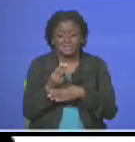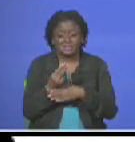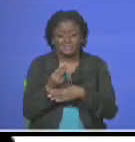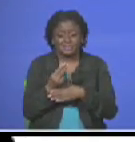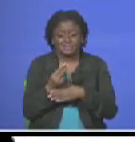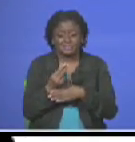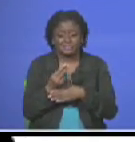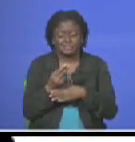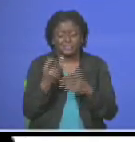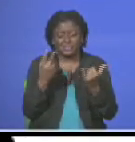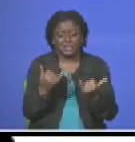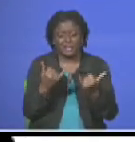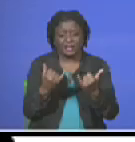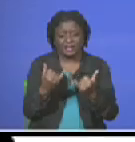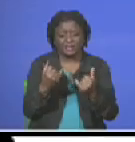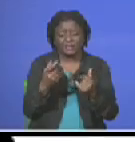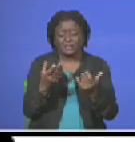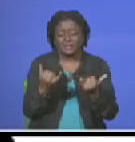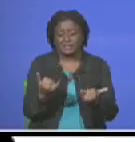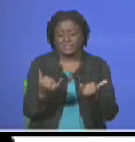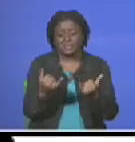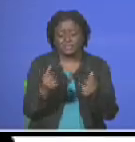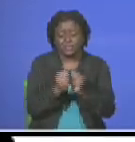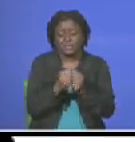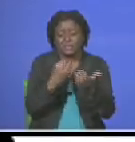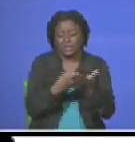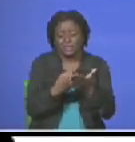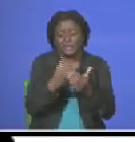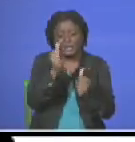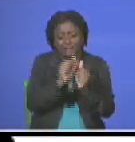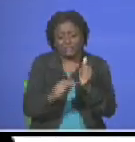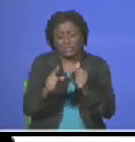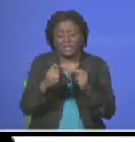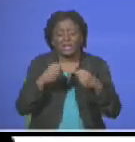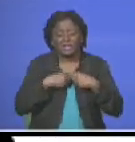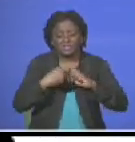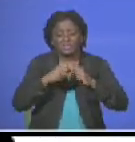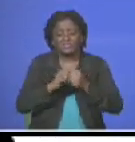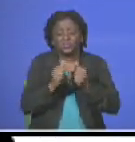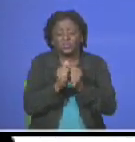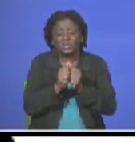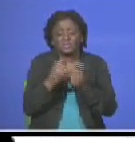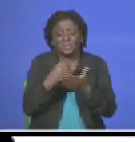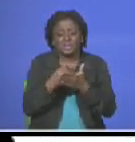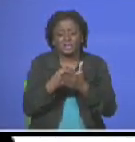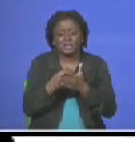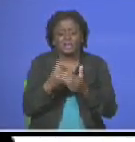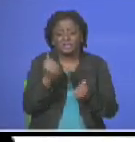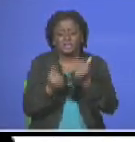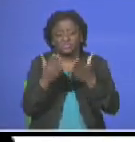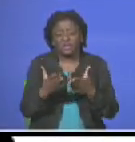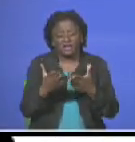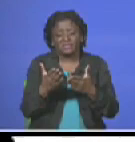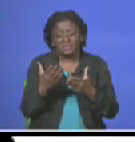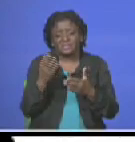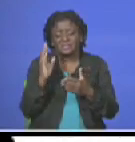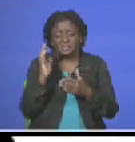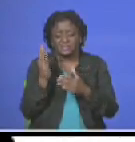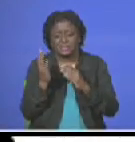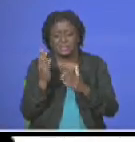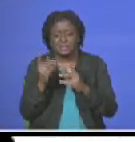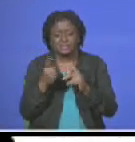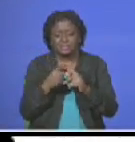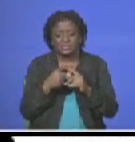time, present time of the economy, everybody has issues with money. The motorists, however, seem to be on board for this one thing in